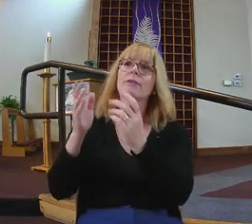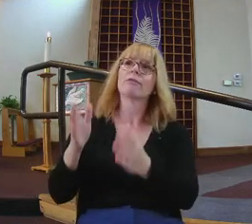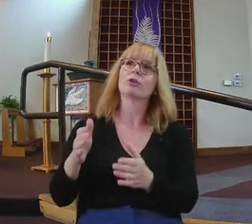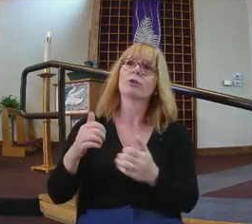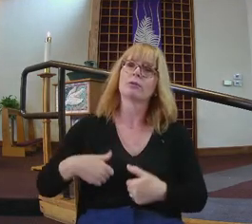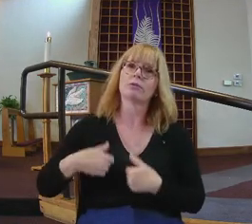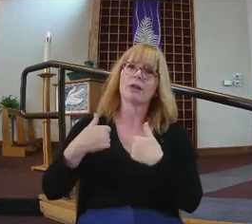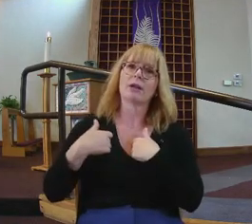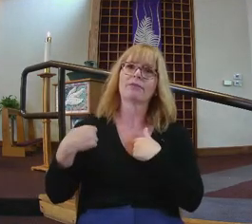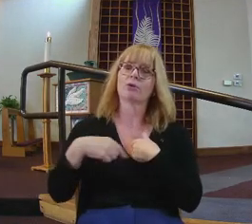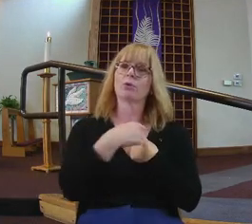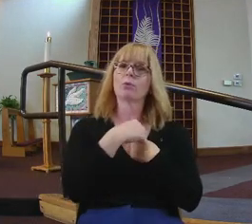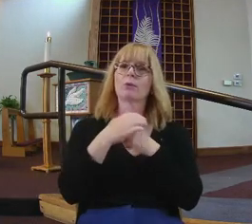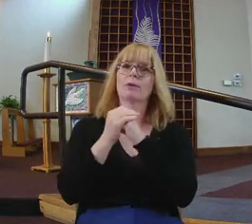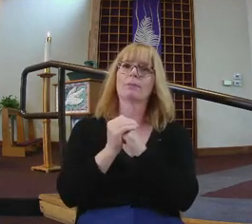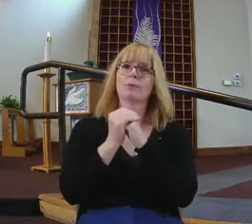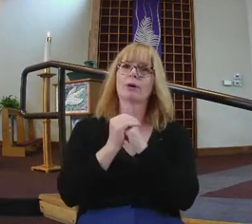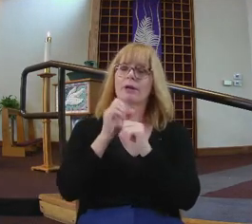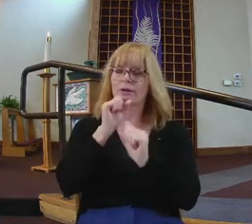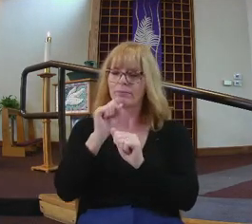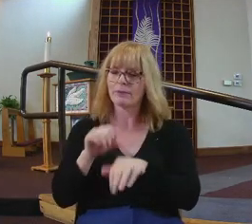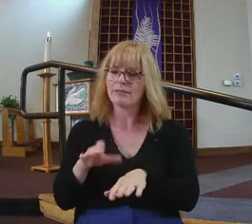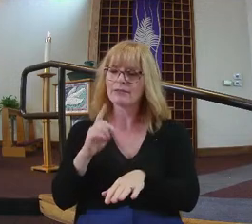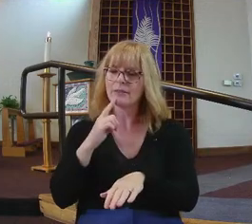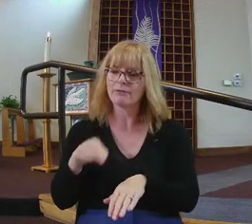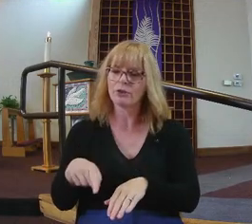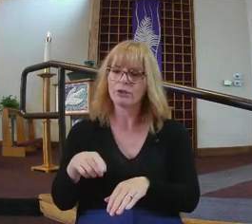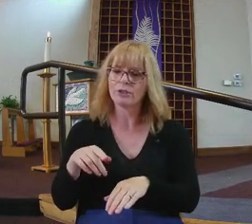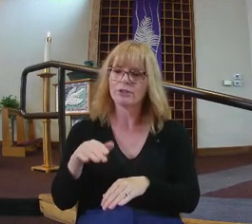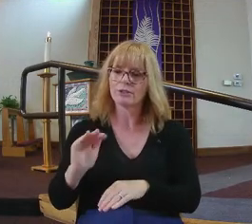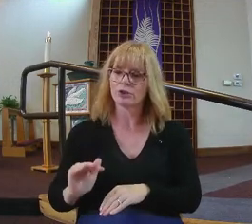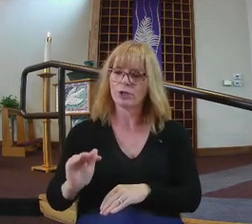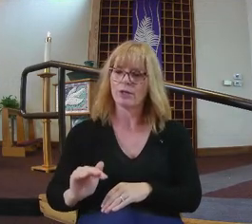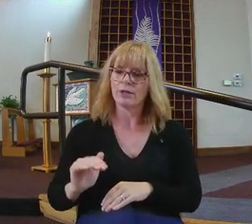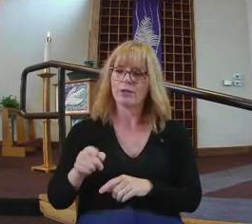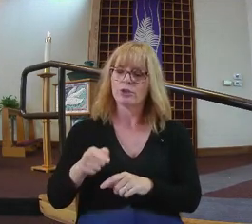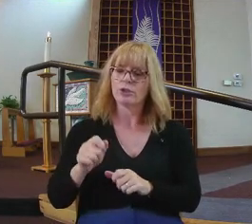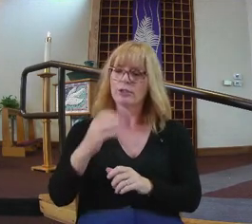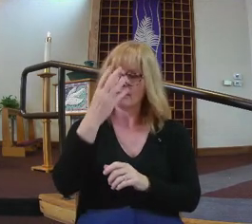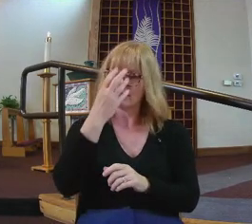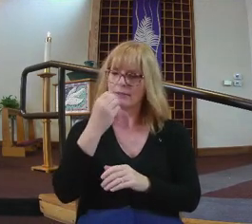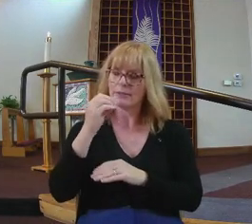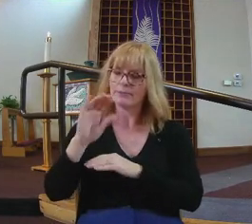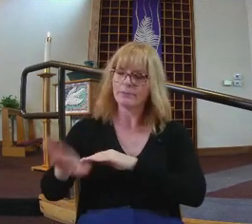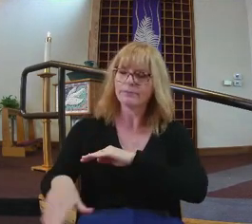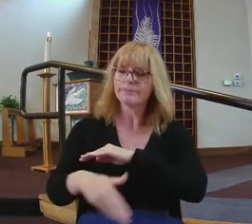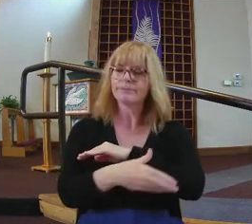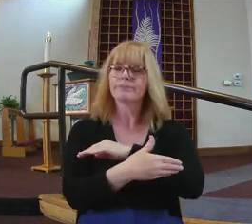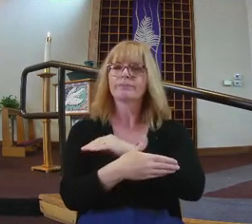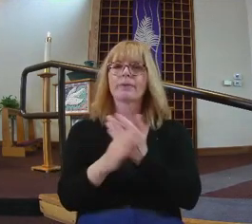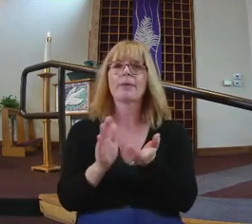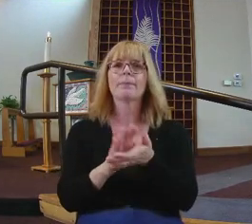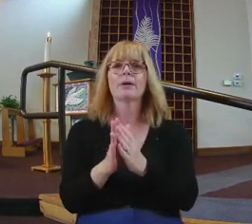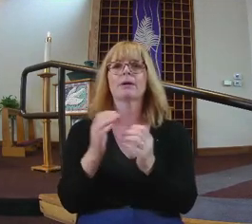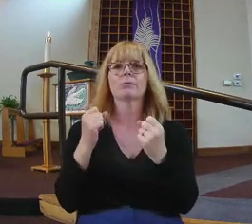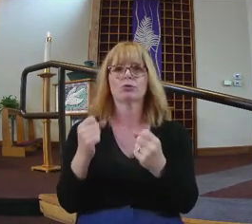blessing upon this child that she might sleep through the night and grow to become a strong, faithful